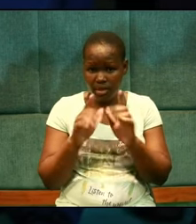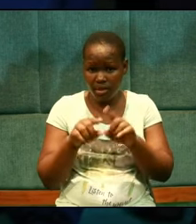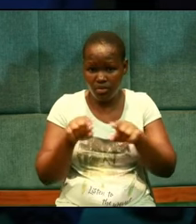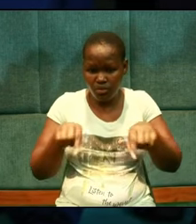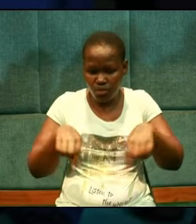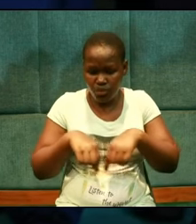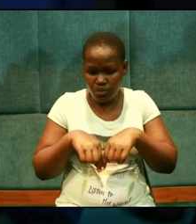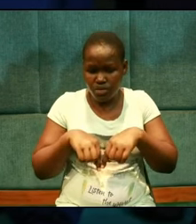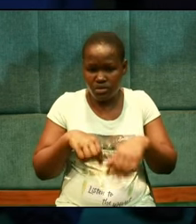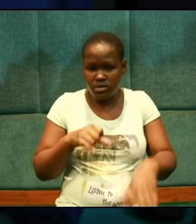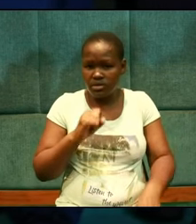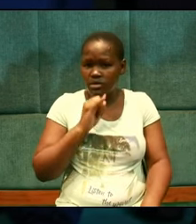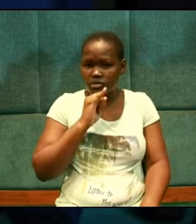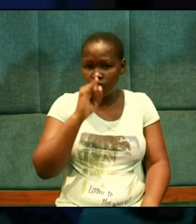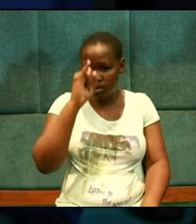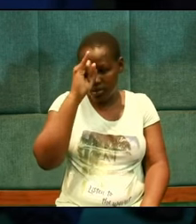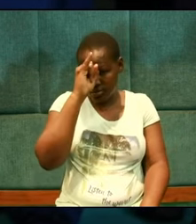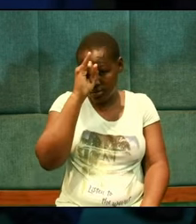in ignorance.